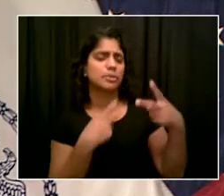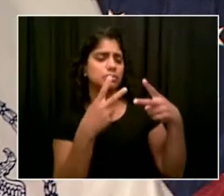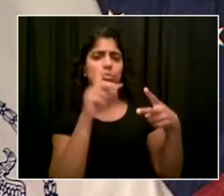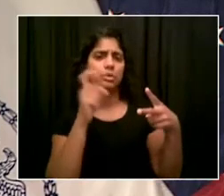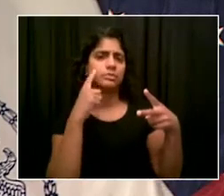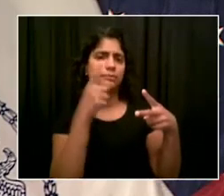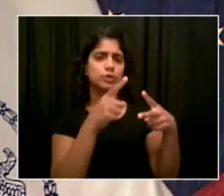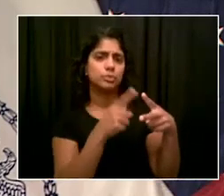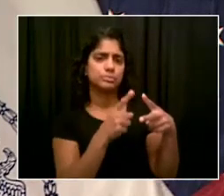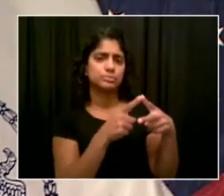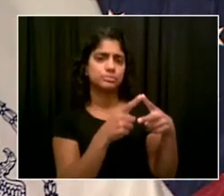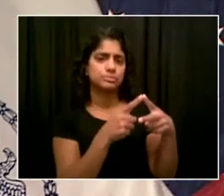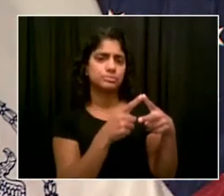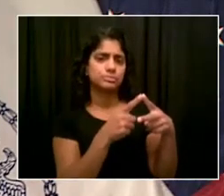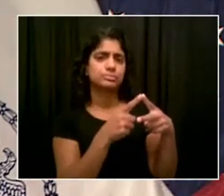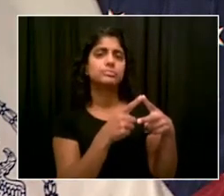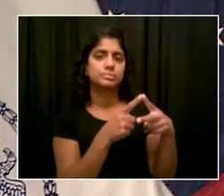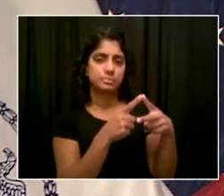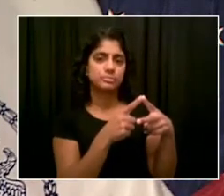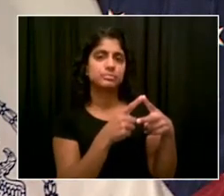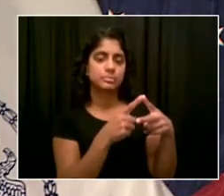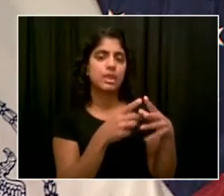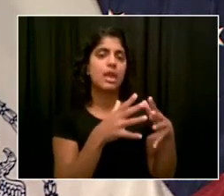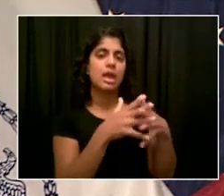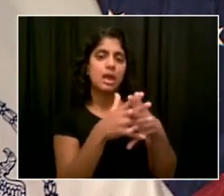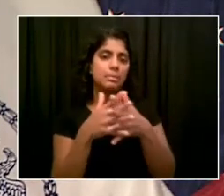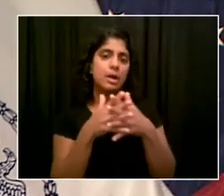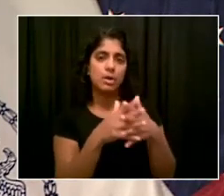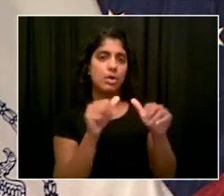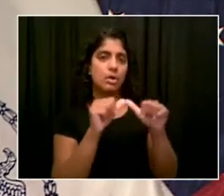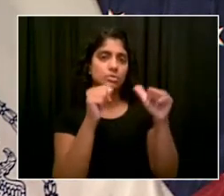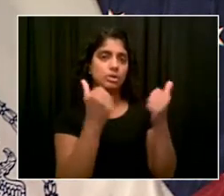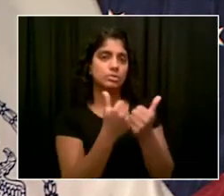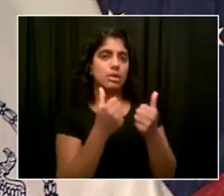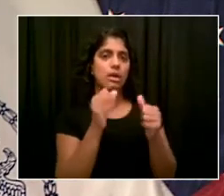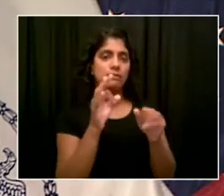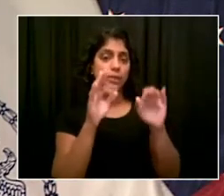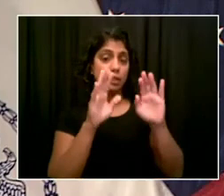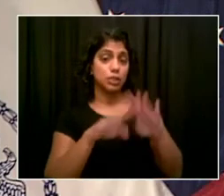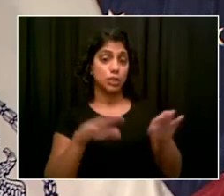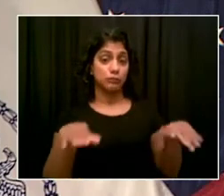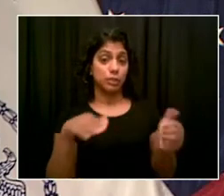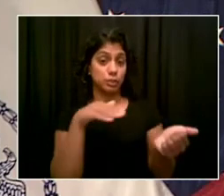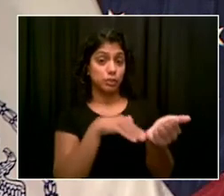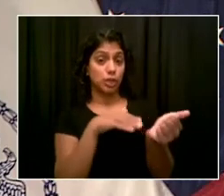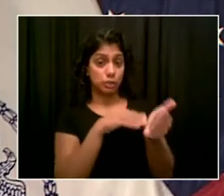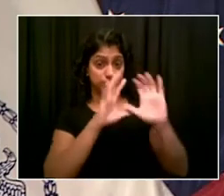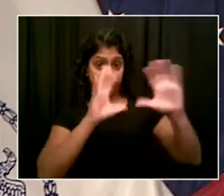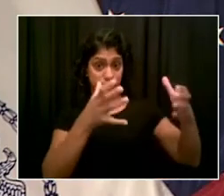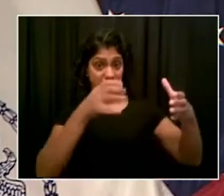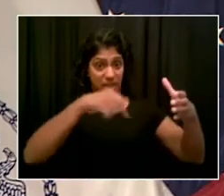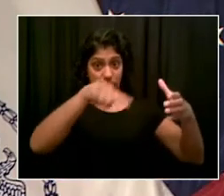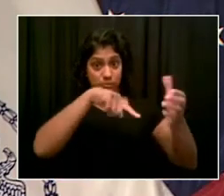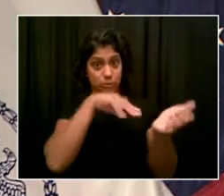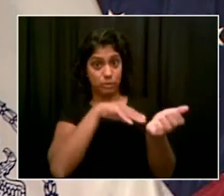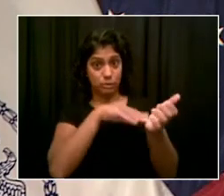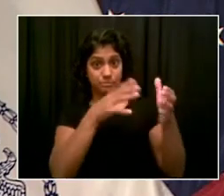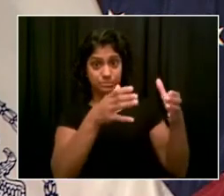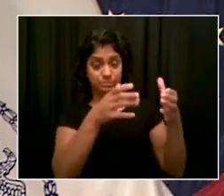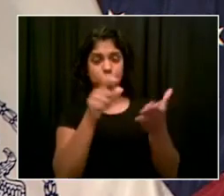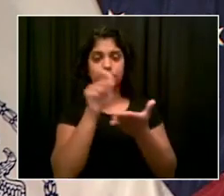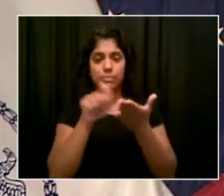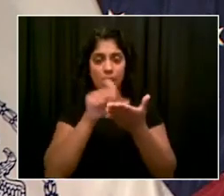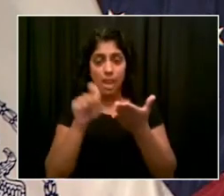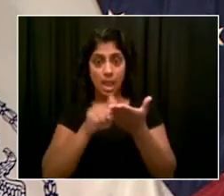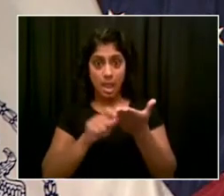comes across to people who just watched the parade you threw for frontline workers and summer of New York and 4th of July and everything's